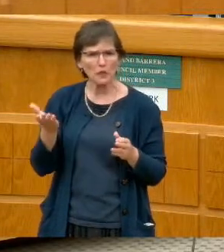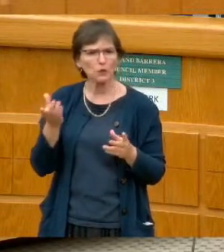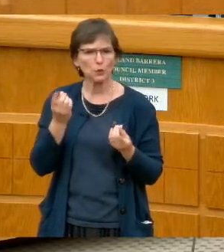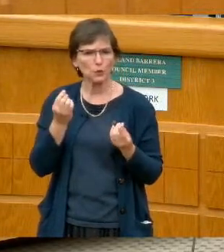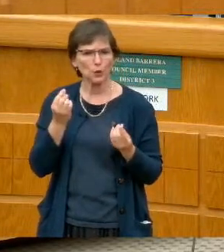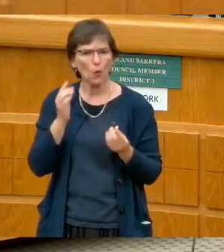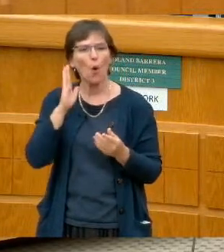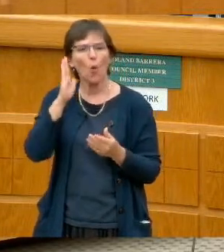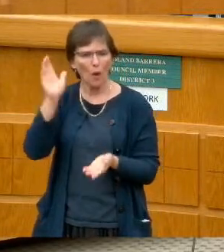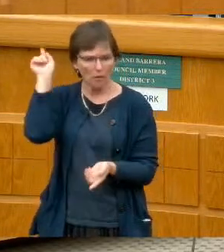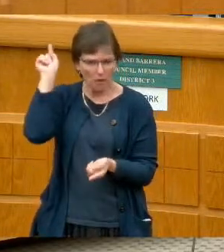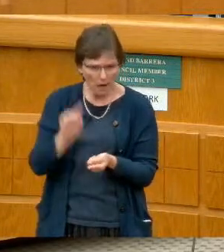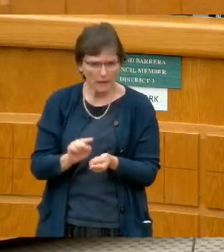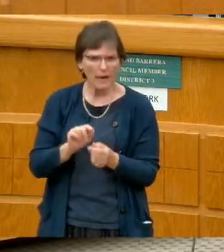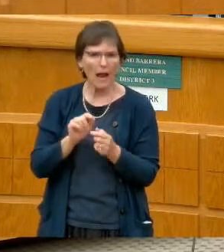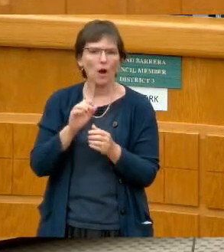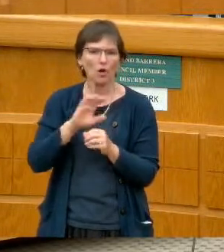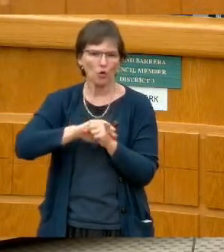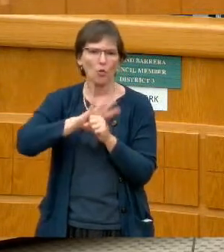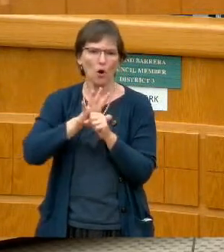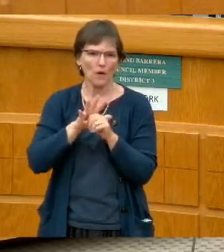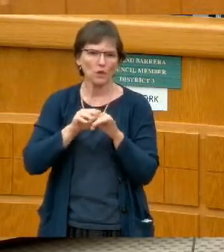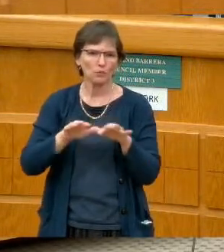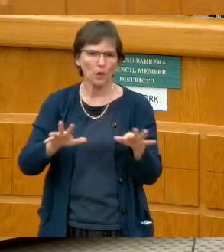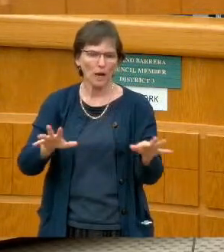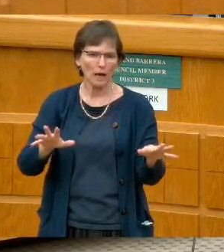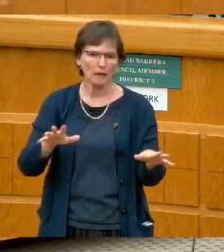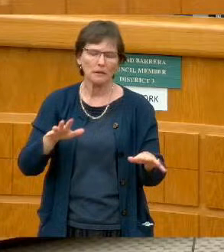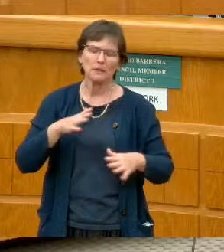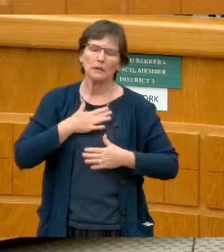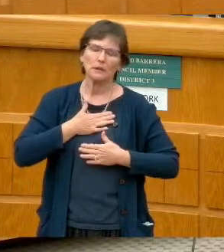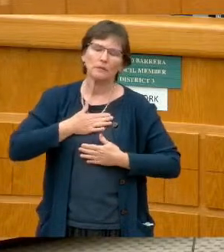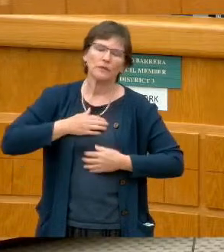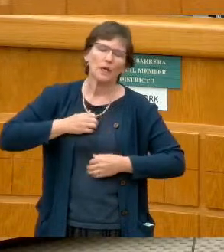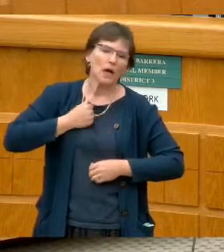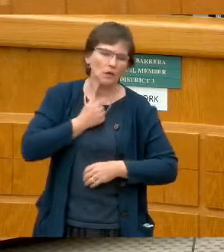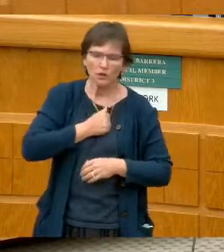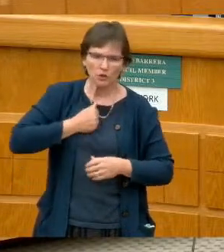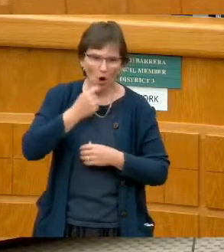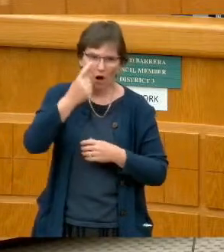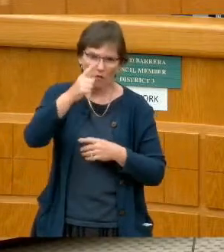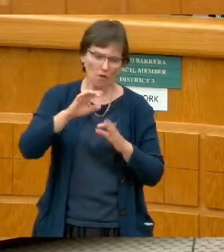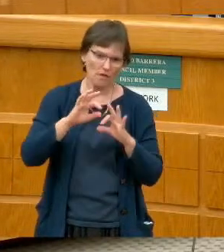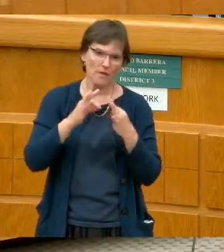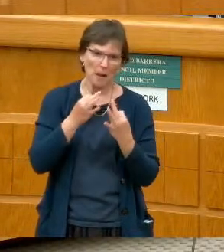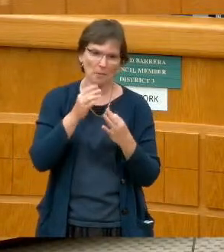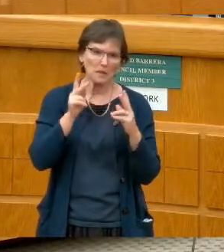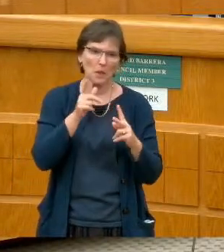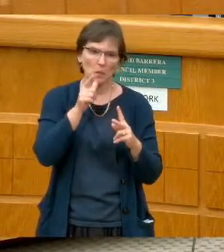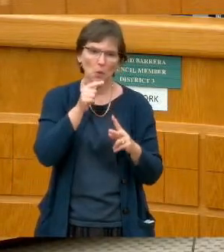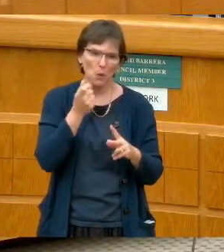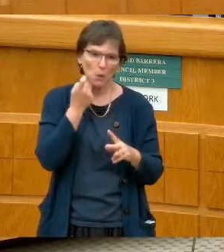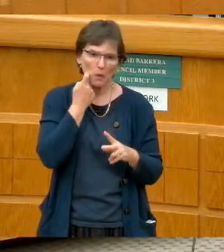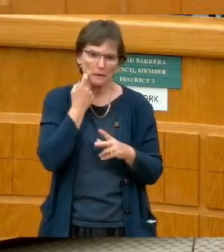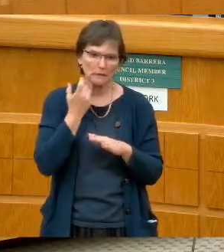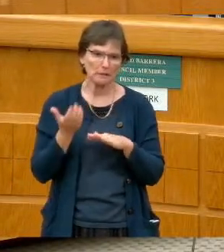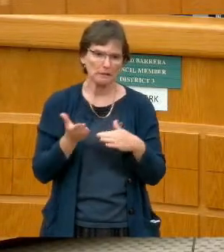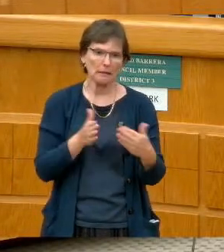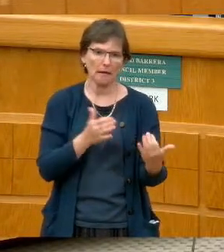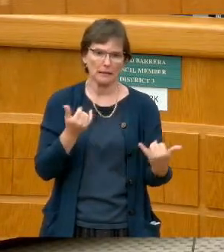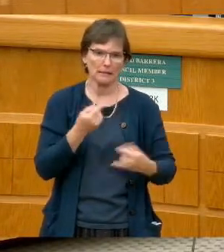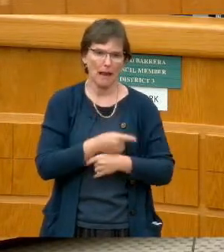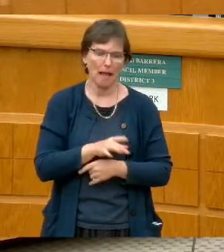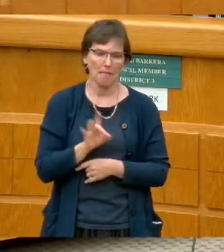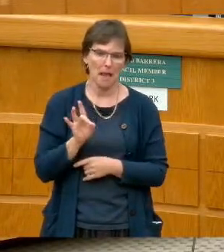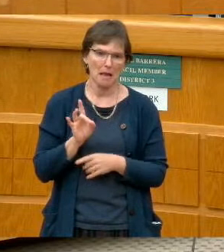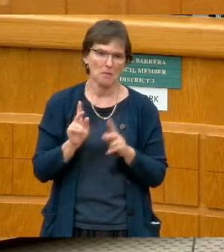My sincerest condolences go out to the family members of the 8 individuals that lost their battle against COVID-19 today.